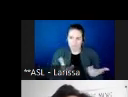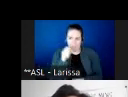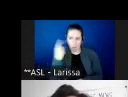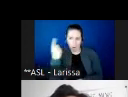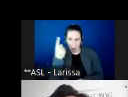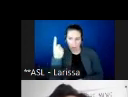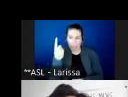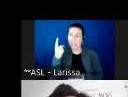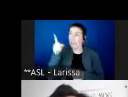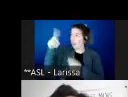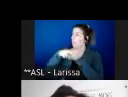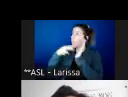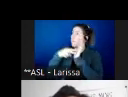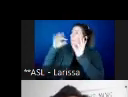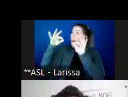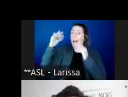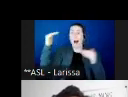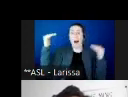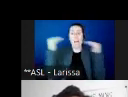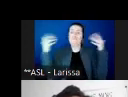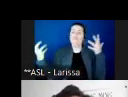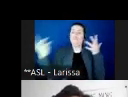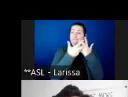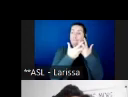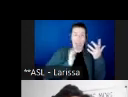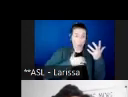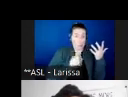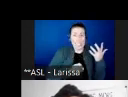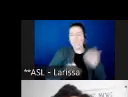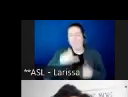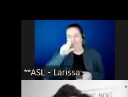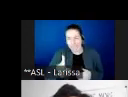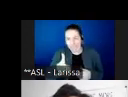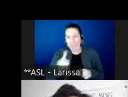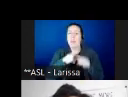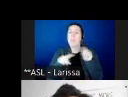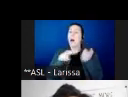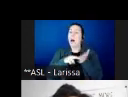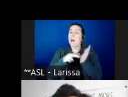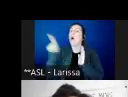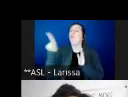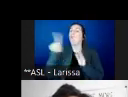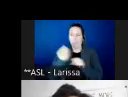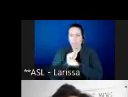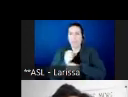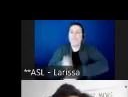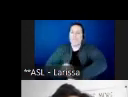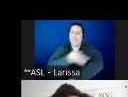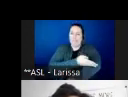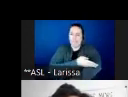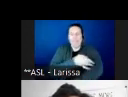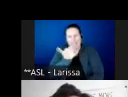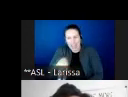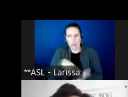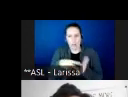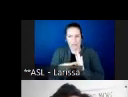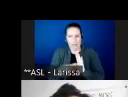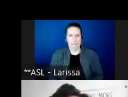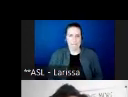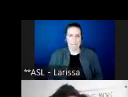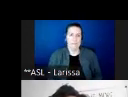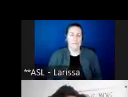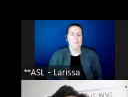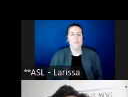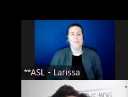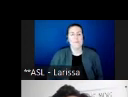needs are being fully met, but rather there's been considerable meaningful action in that area.